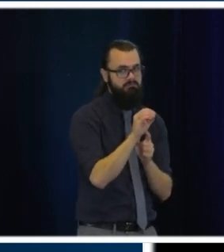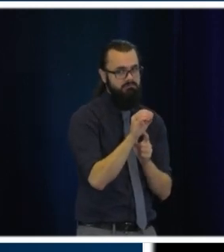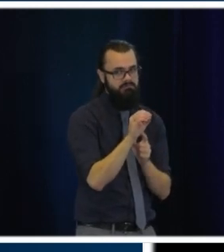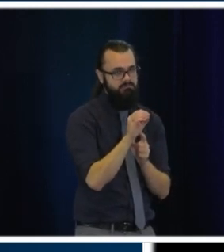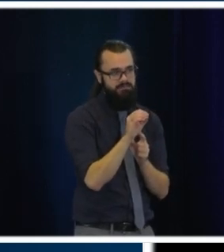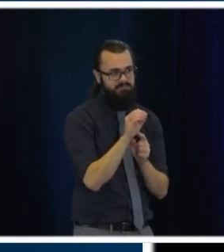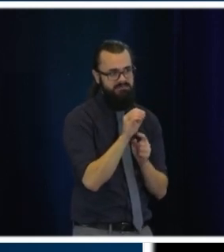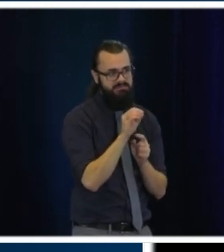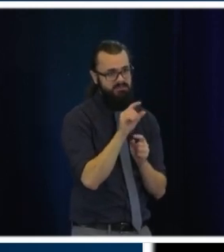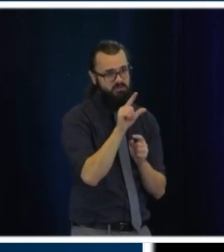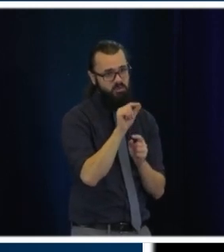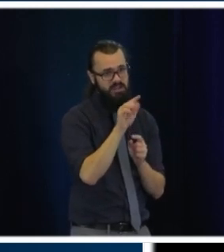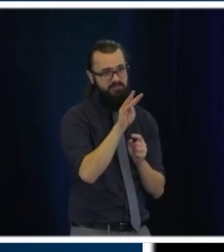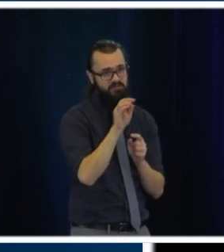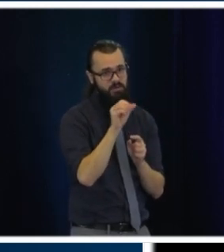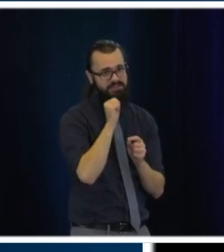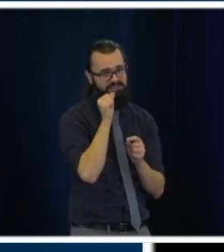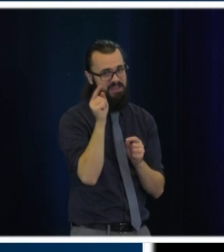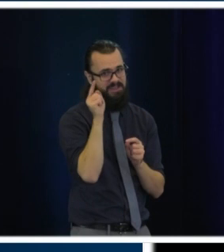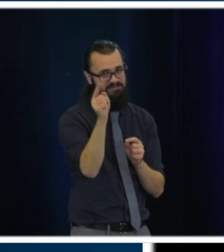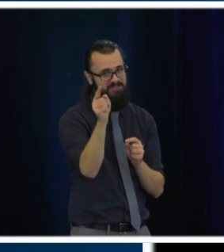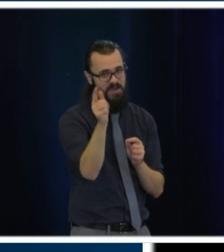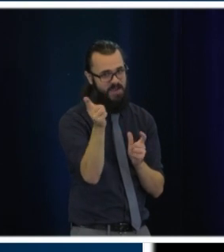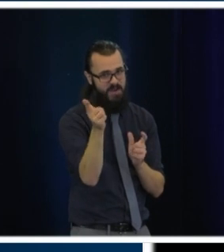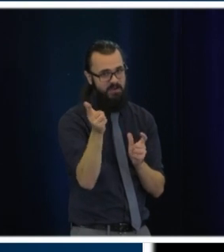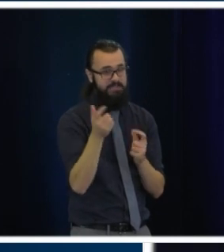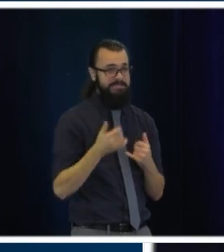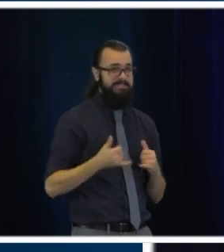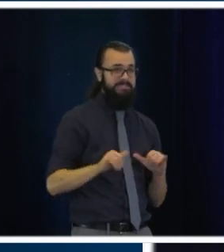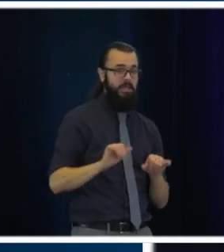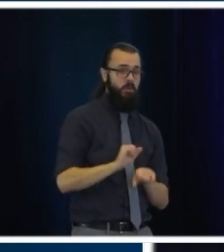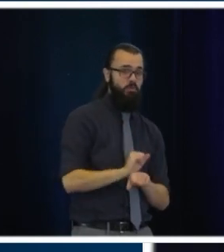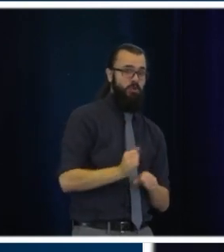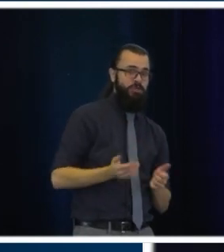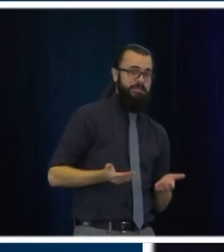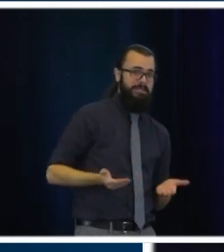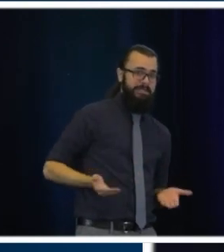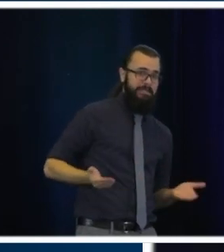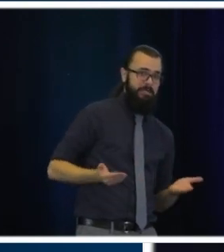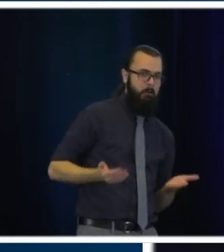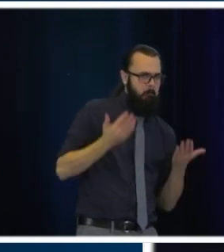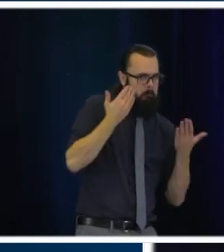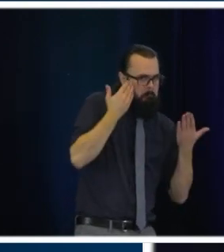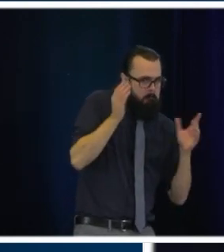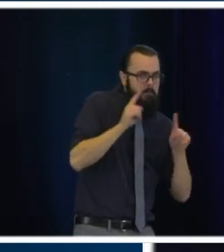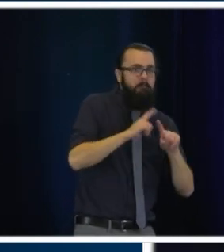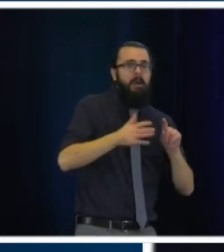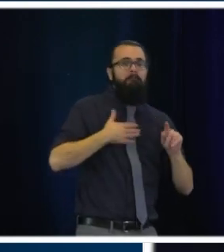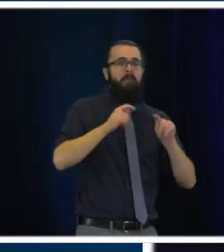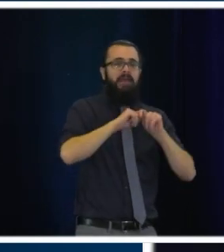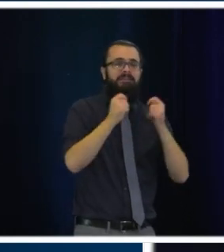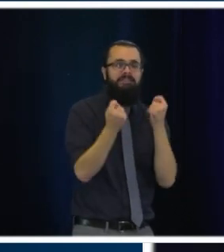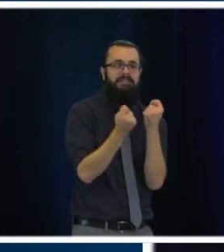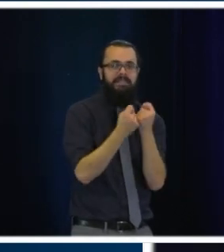be in this position at that point in time, but that's our goal, and we're going to work really hard to get there. We're going to focus on the four areas,